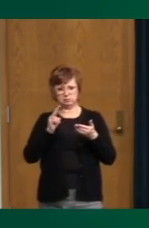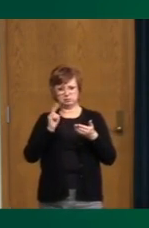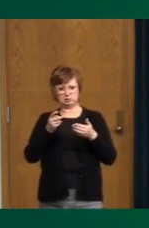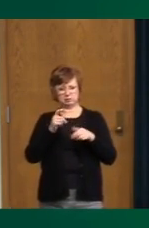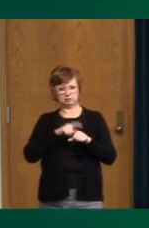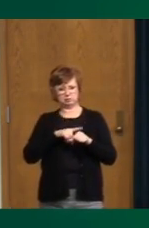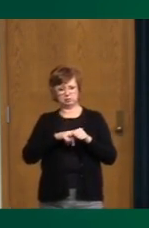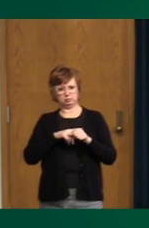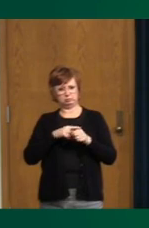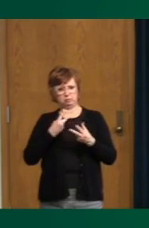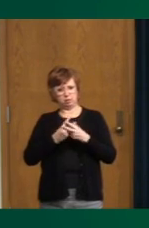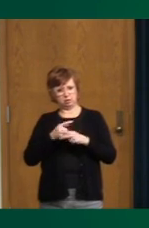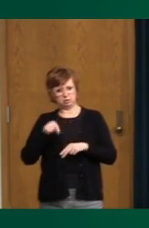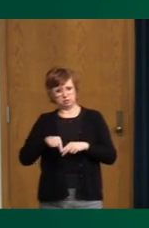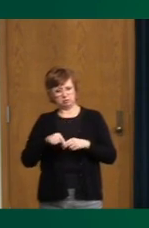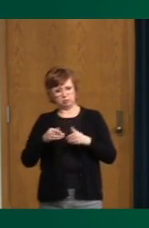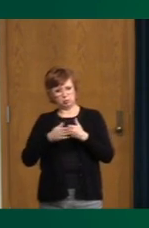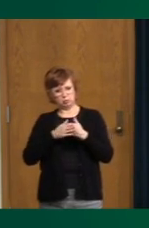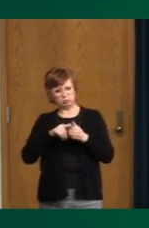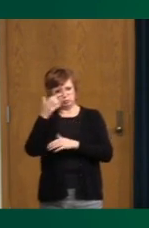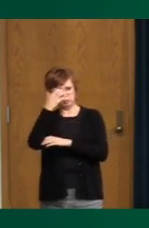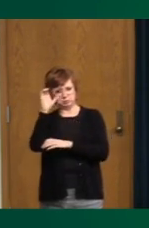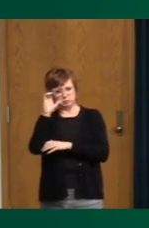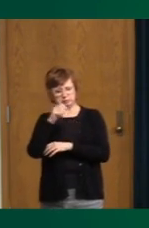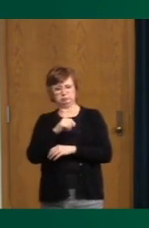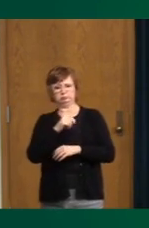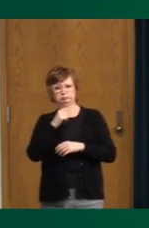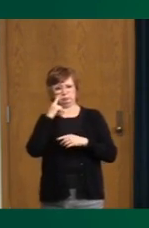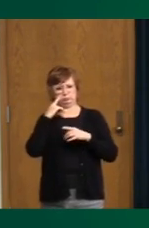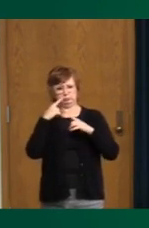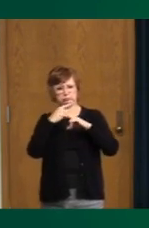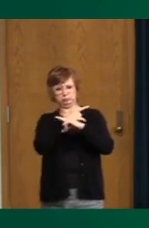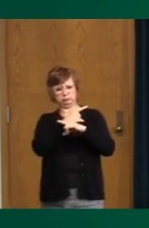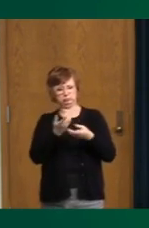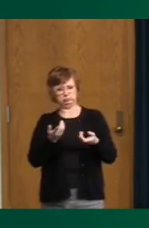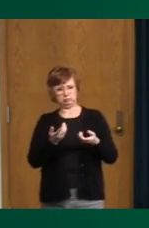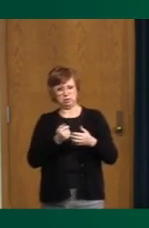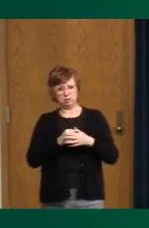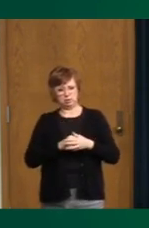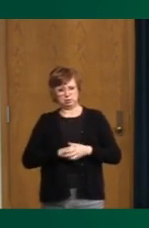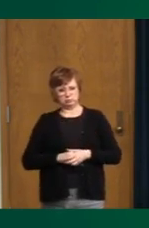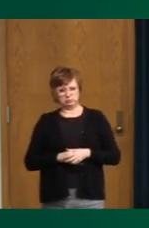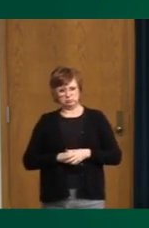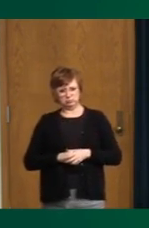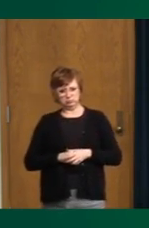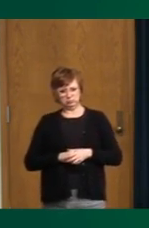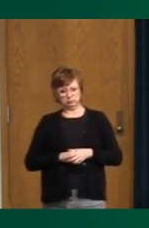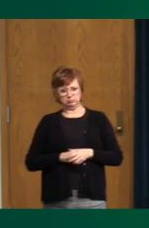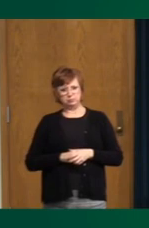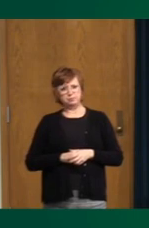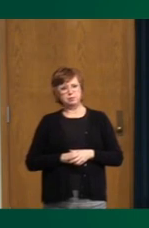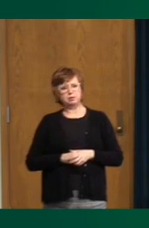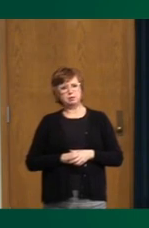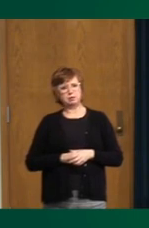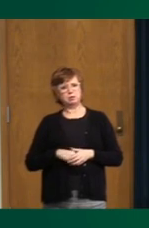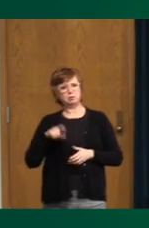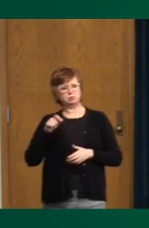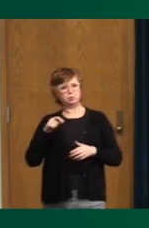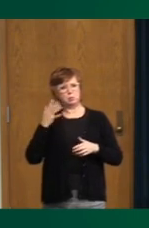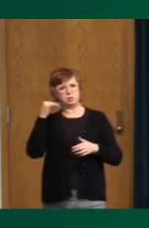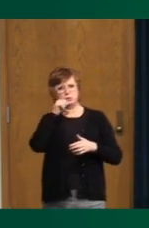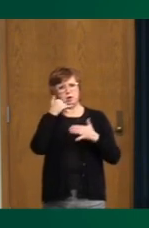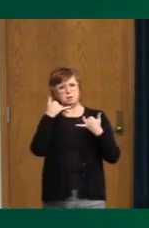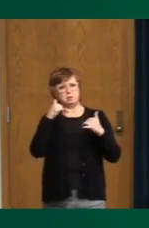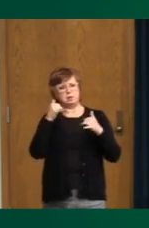job temporarily around Christmas time. So why not start with more restrictive measures out of the gate currently right now, with